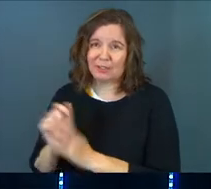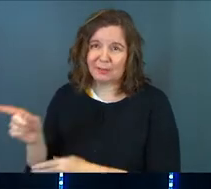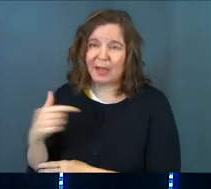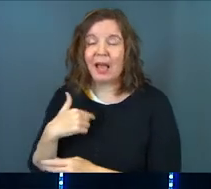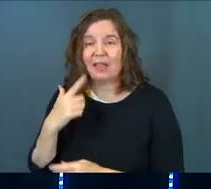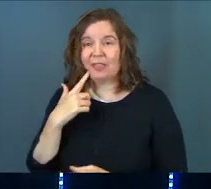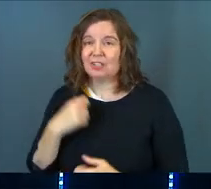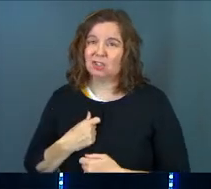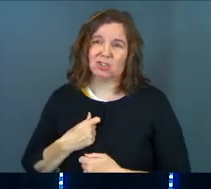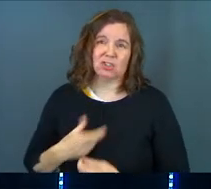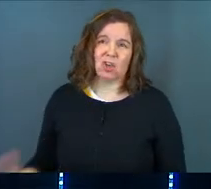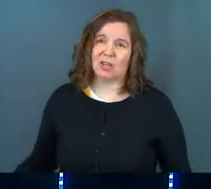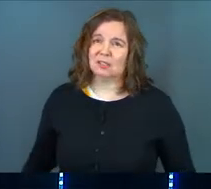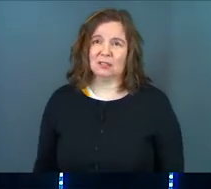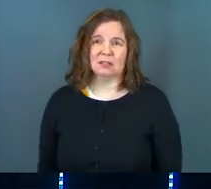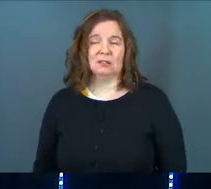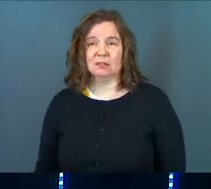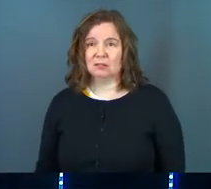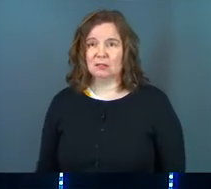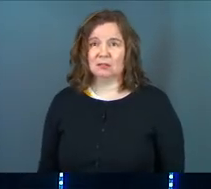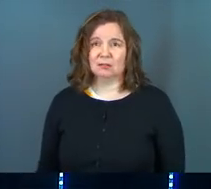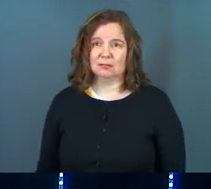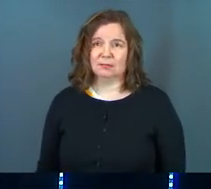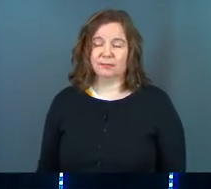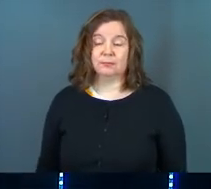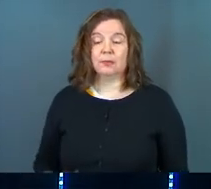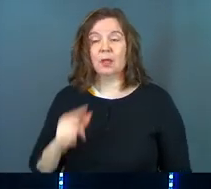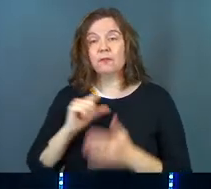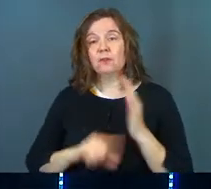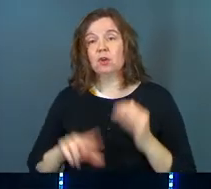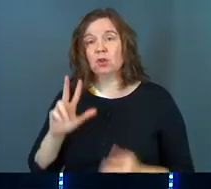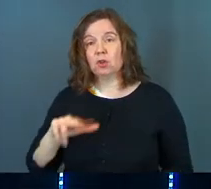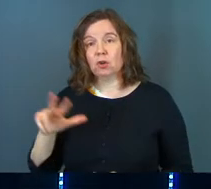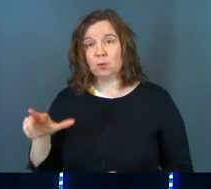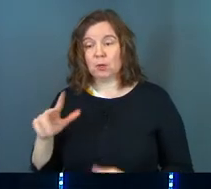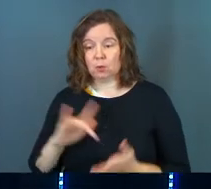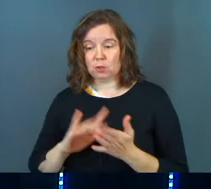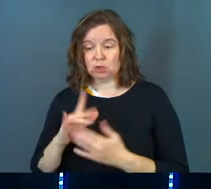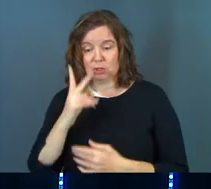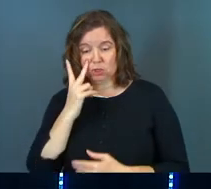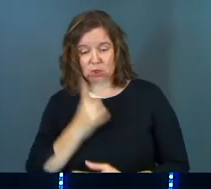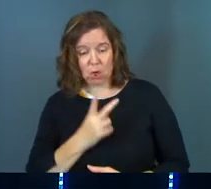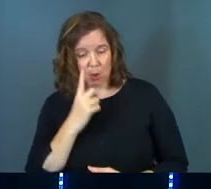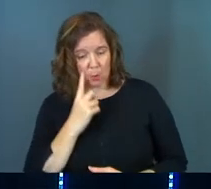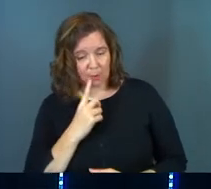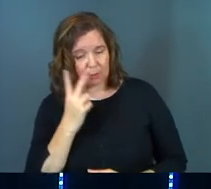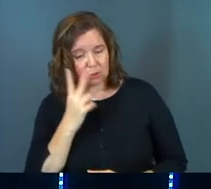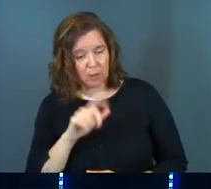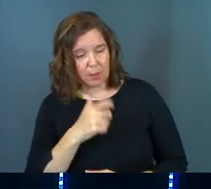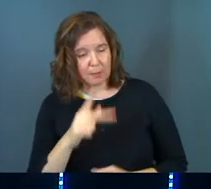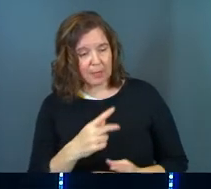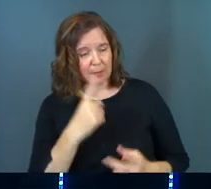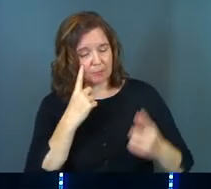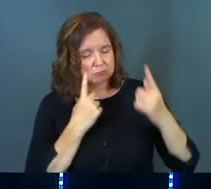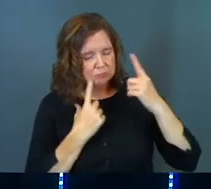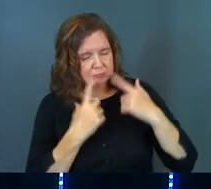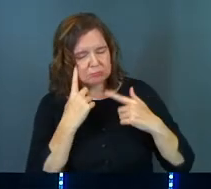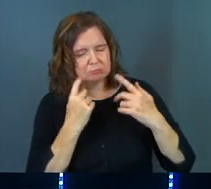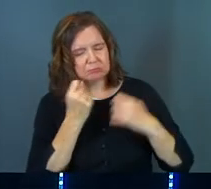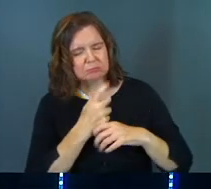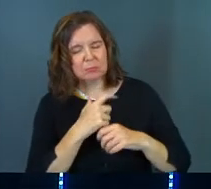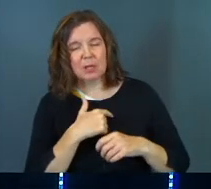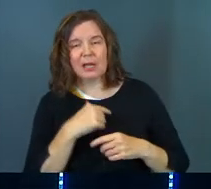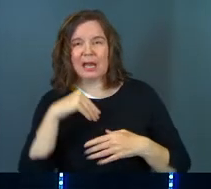worshiping. I think she's exhausted, personally. Verse 33. When Jesus saw her weeping and saw the other people wailing with